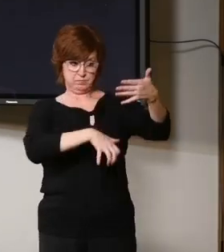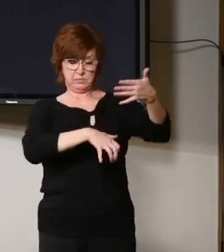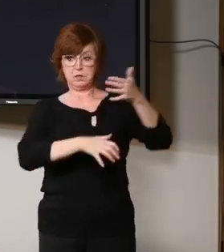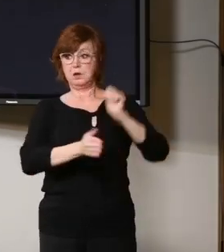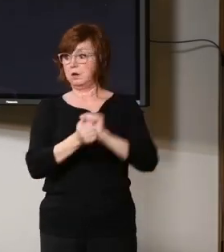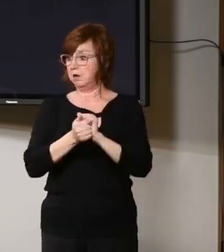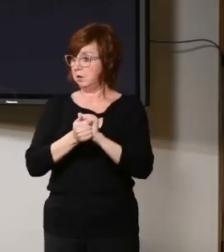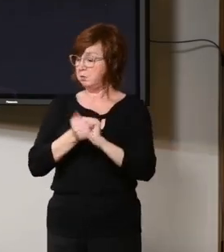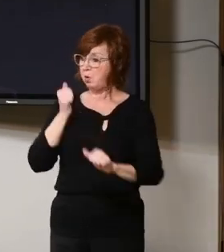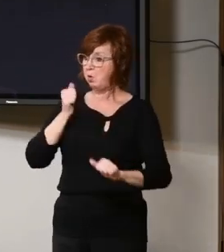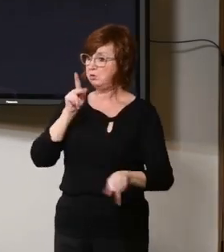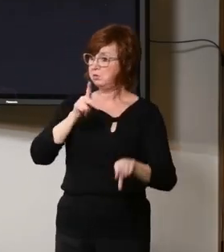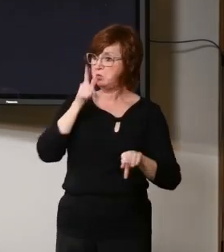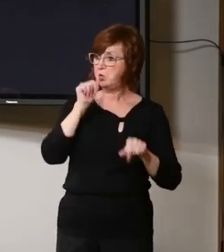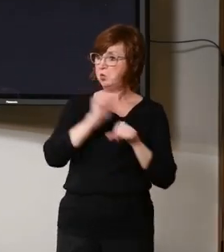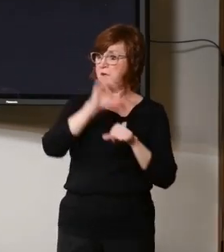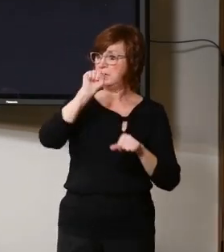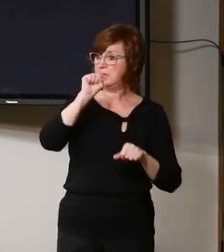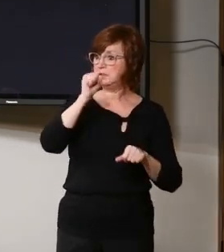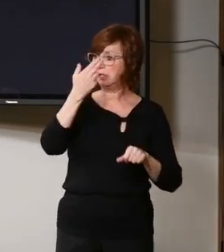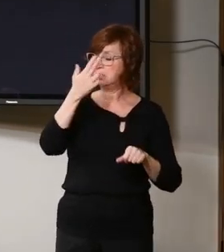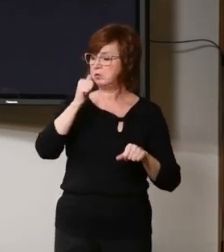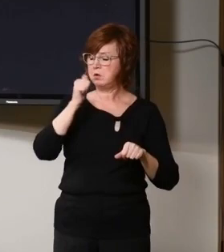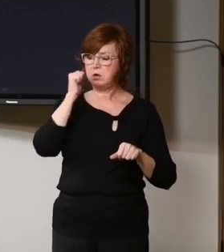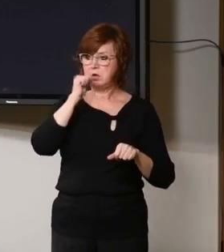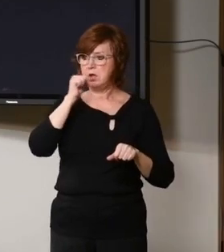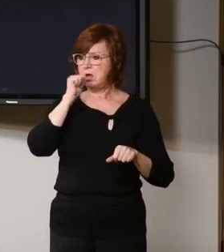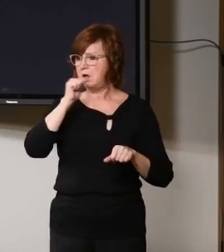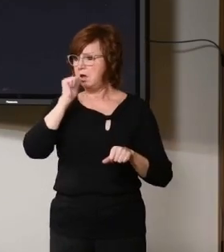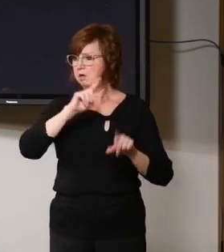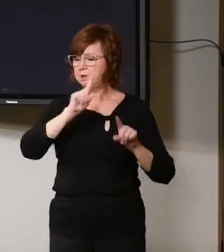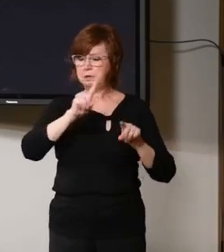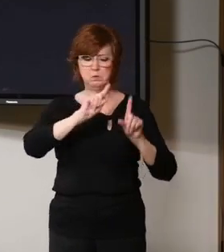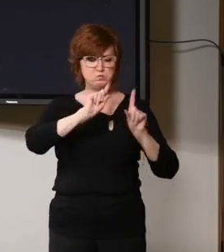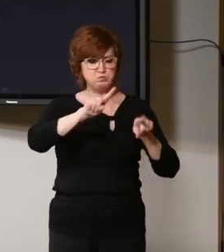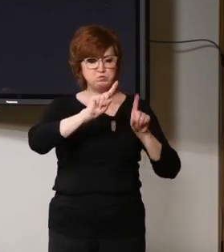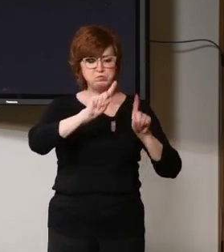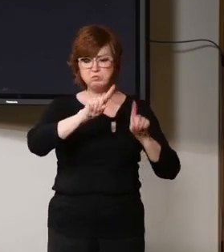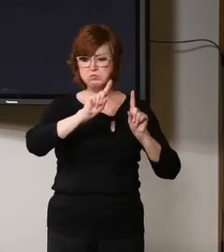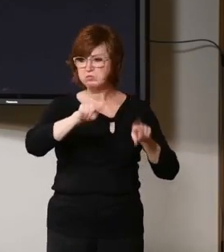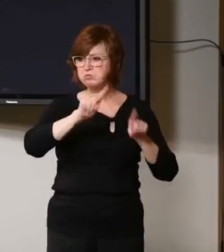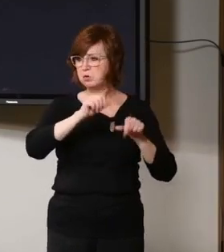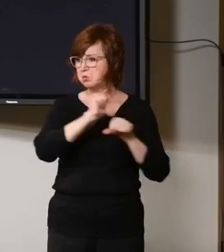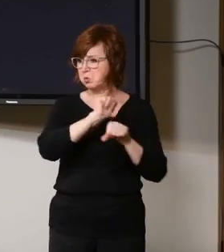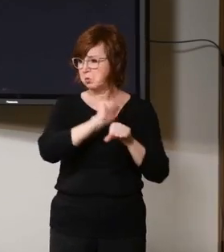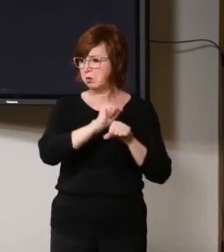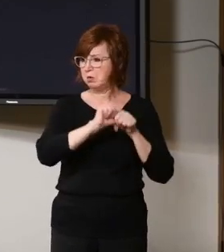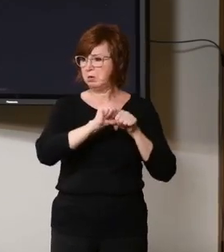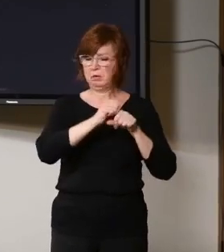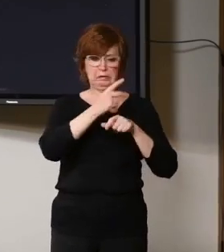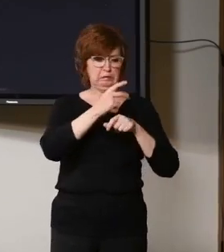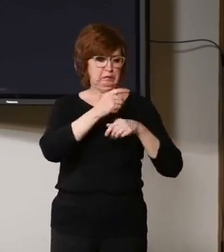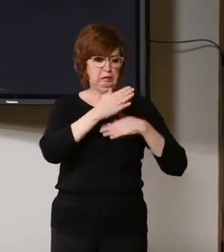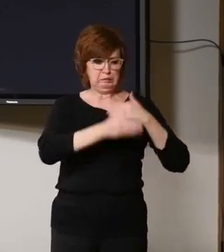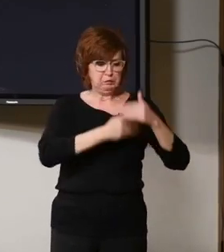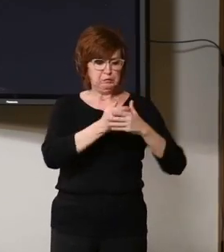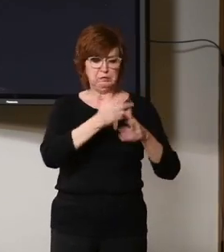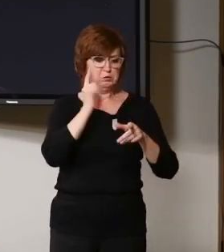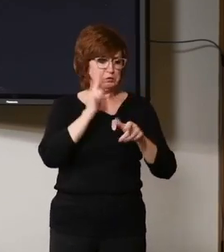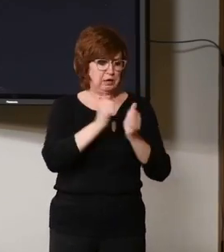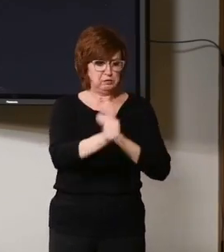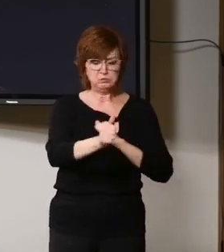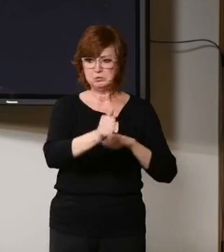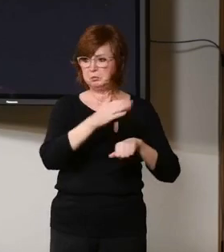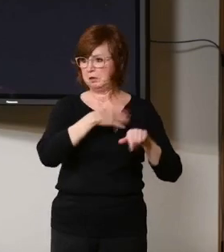majority of the people that work for the SHA are coming to work each and every day to care for our patients and care about the safety of those they work with